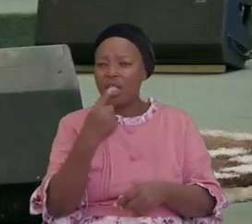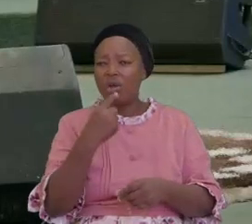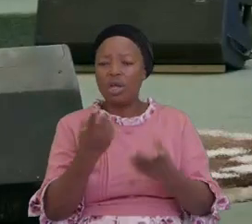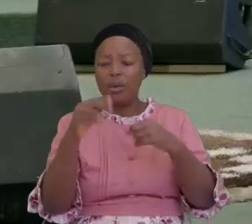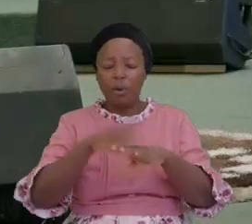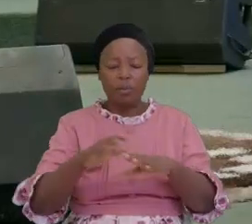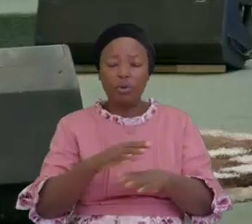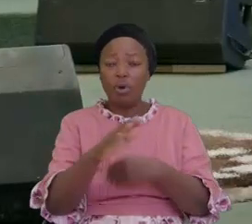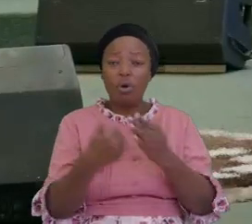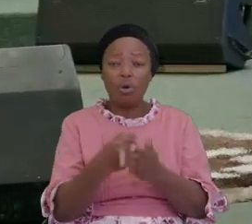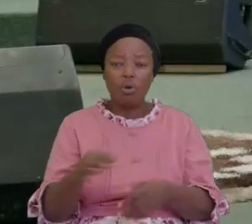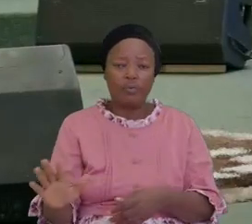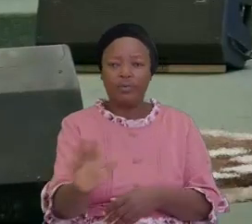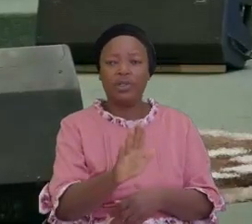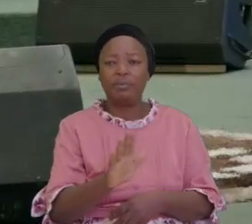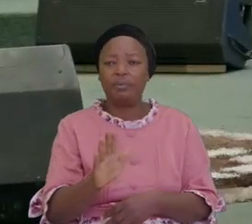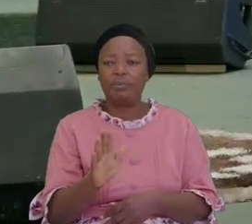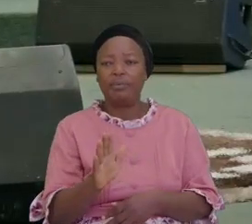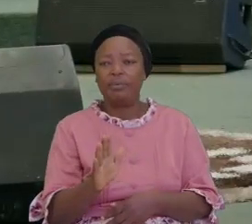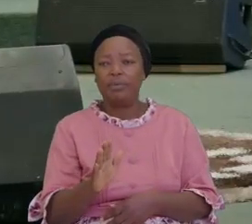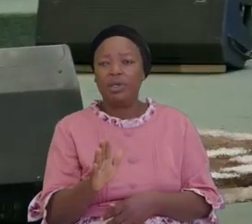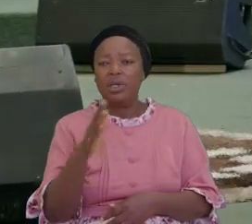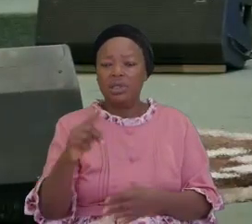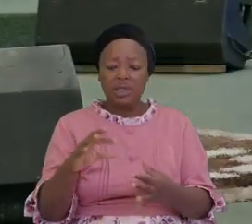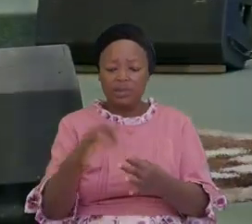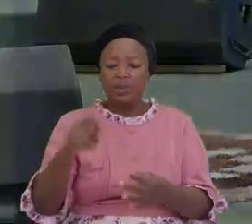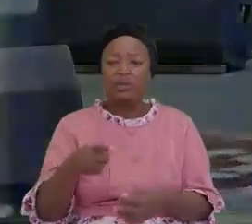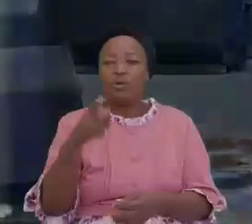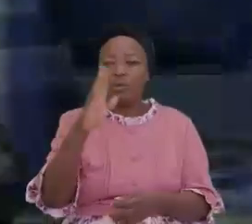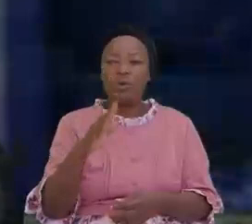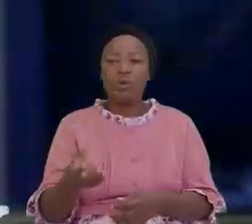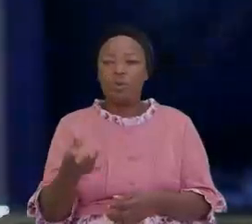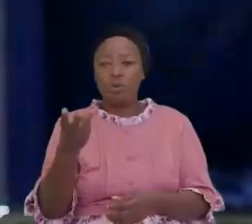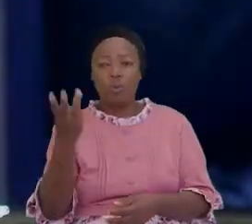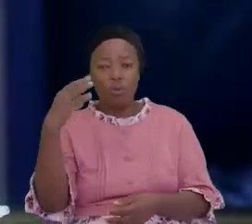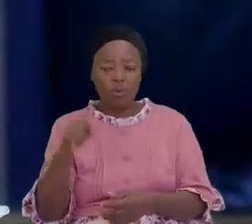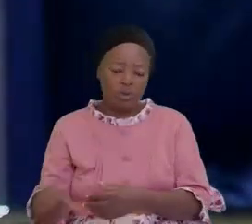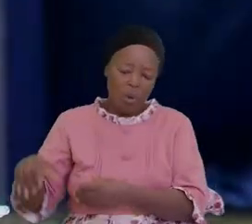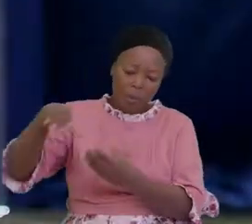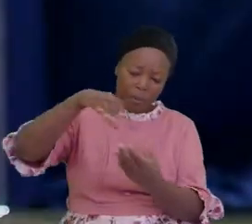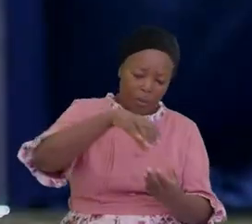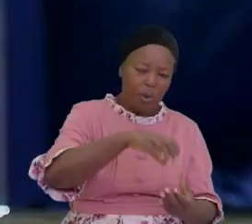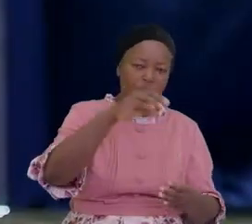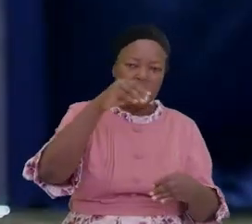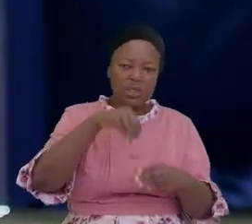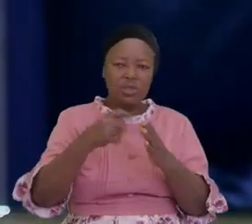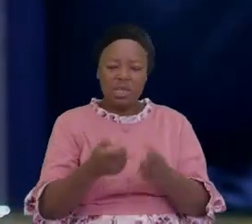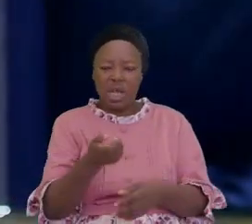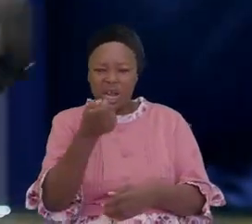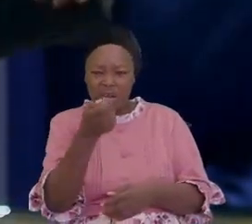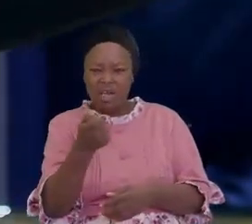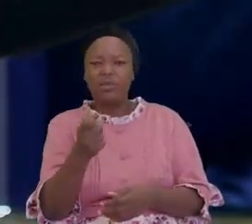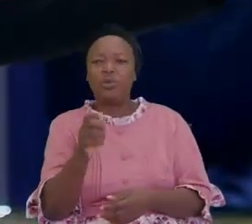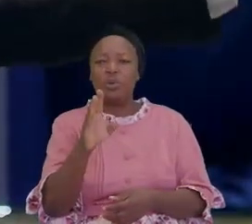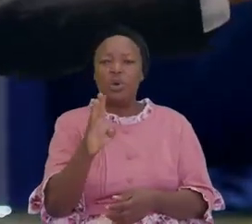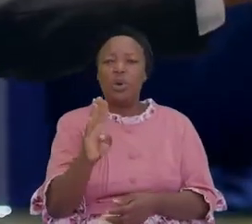them. The Spirit of God was poured into their little bottle.